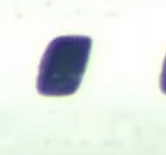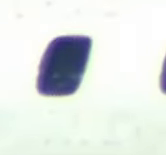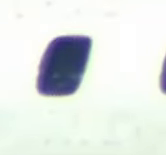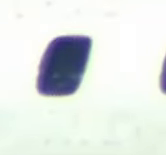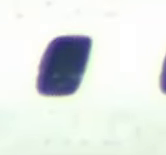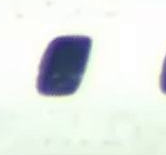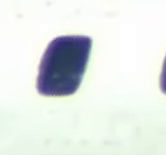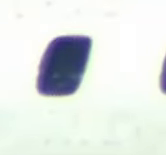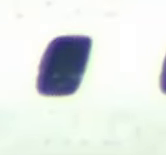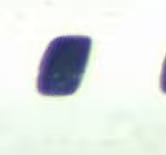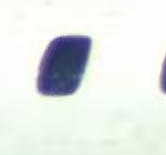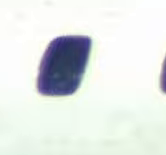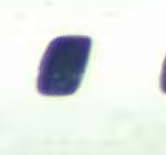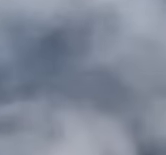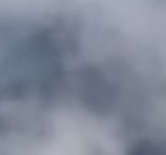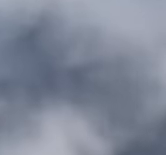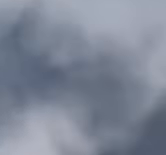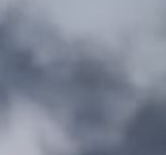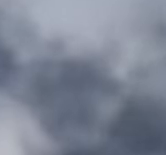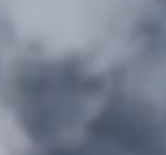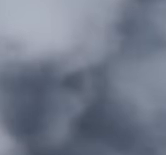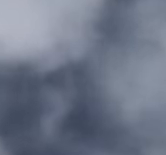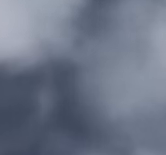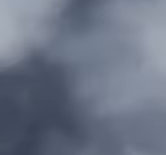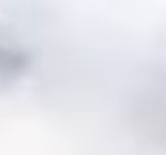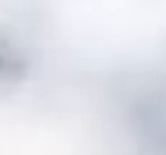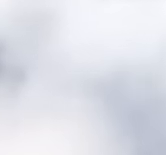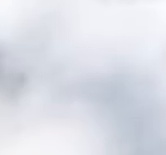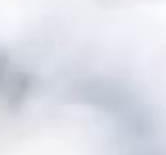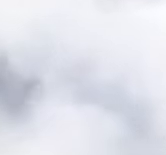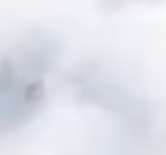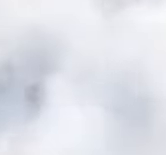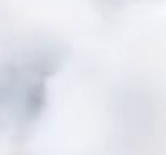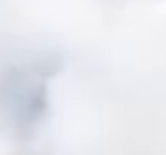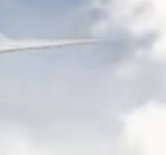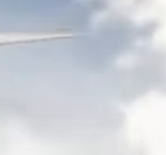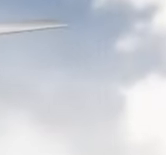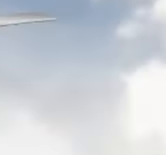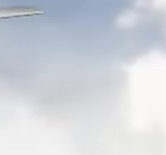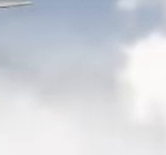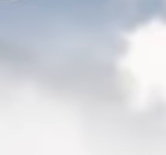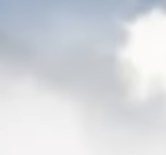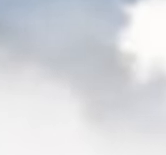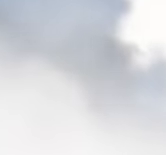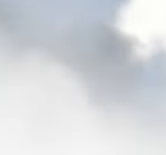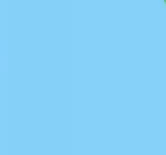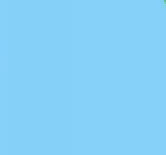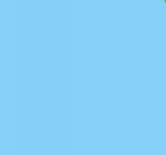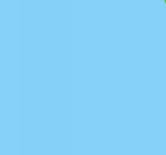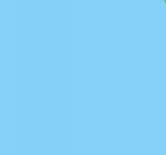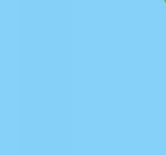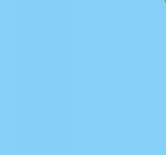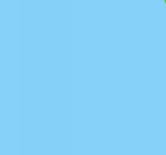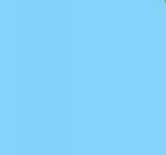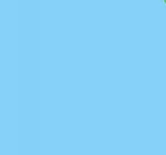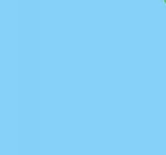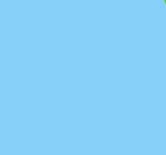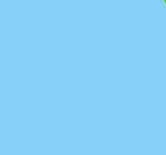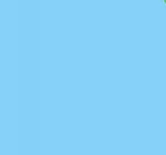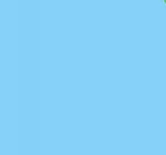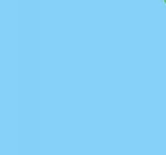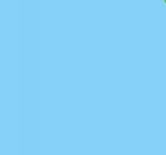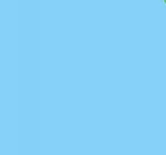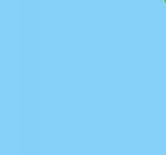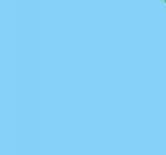Introducing Eswatini Air, the national airline of the Kingdom of Eswatini. Our route network comprises direct flights